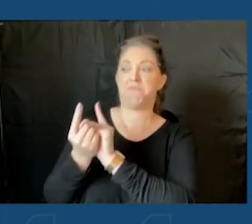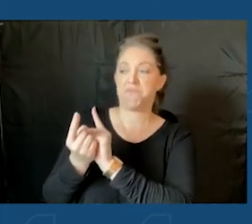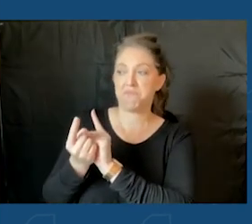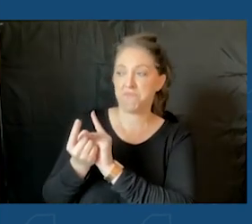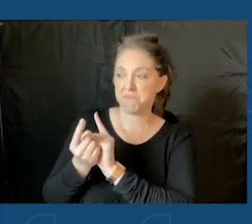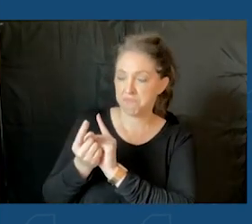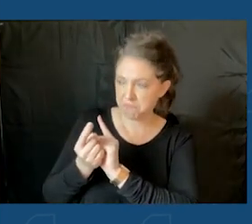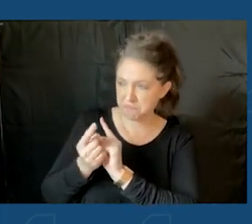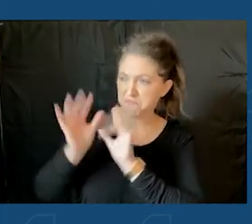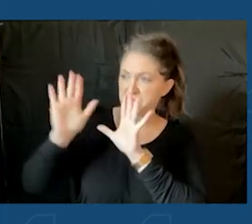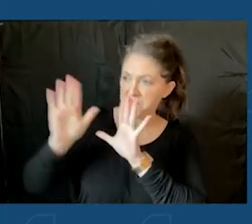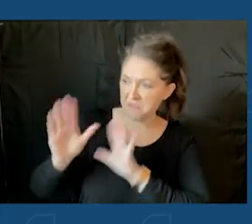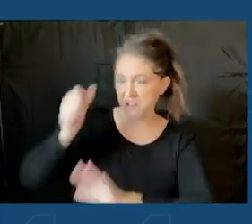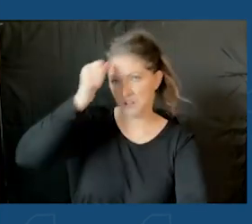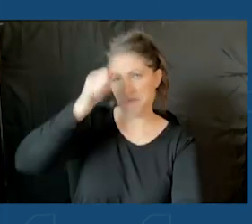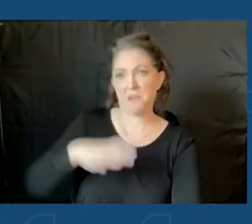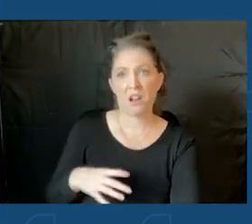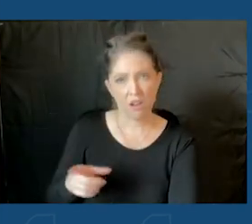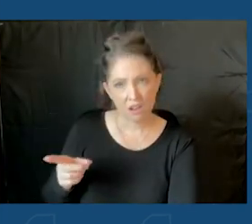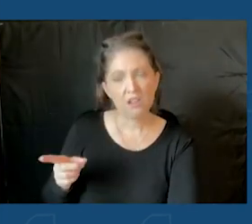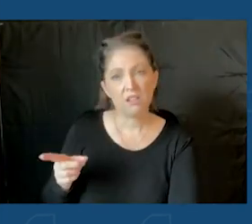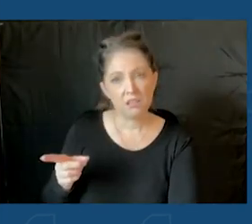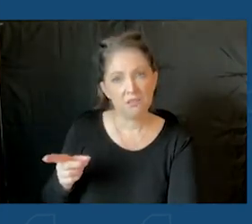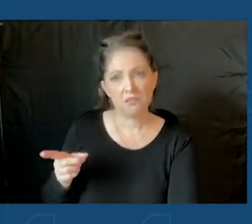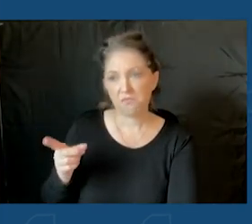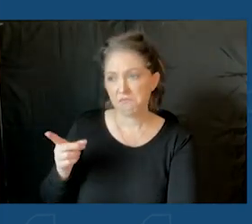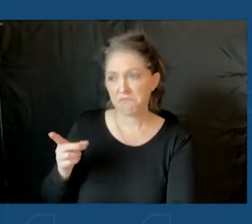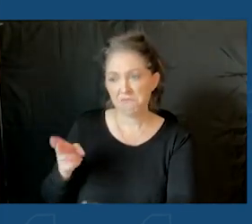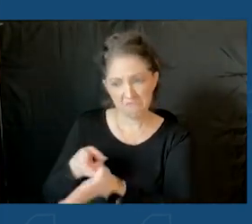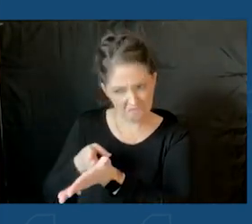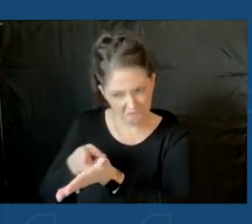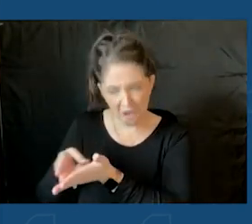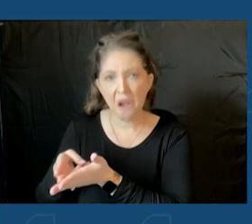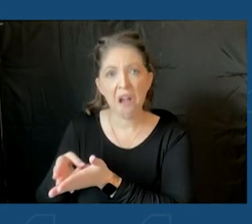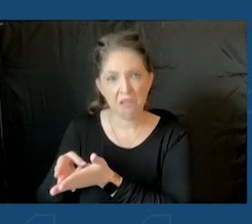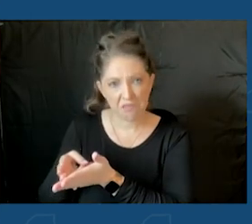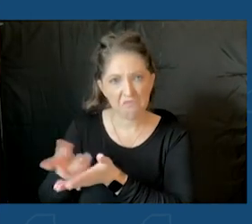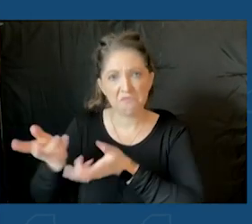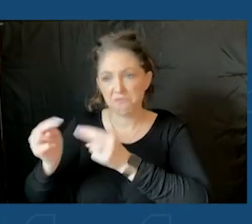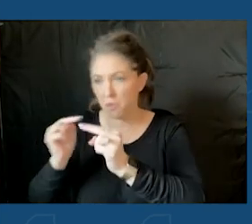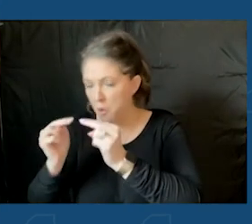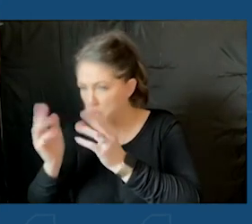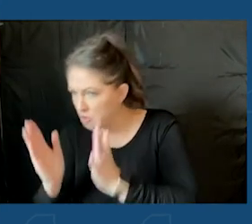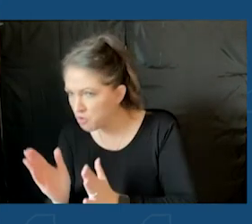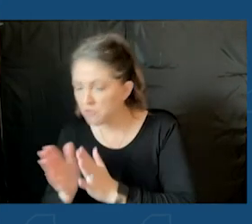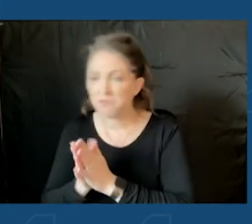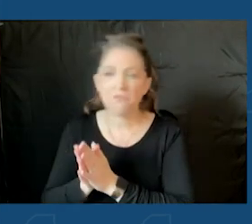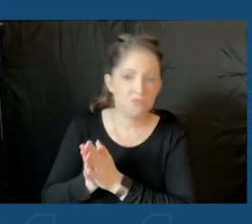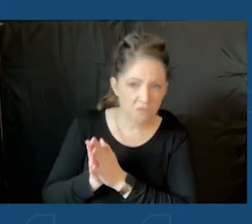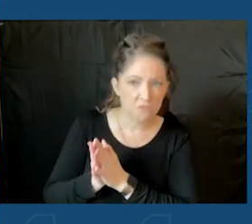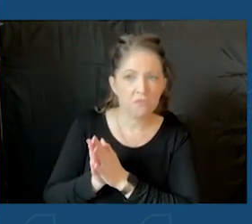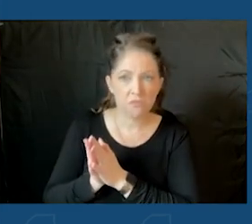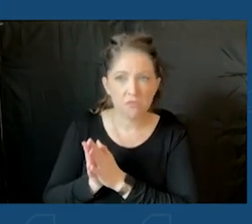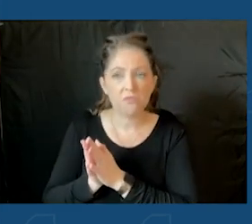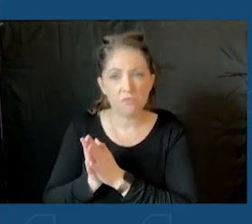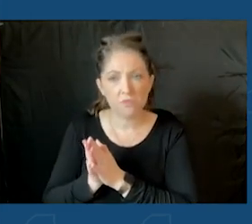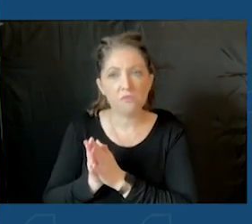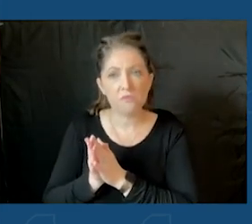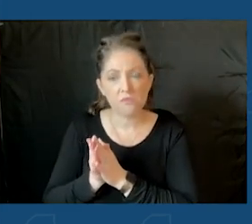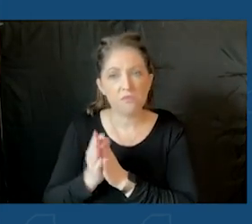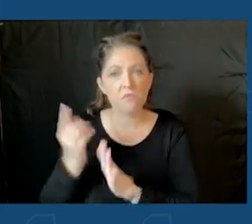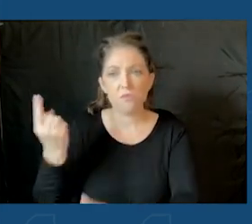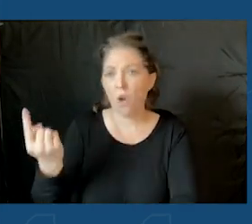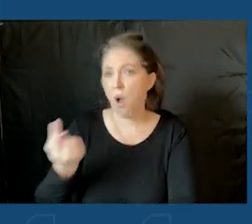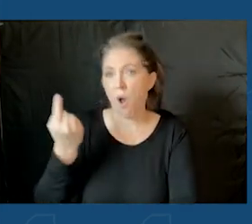is an honest broker. He has always, throughout the